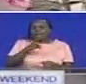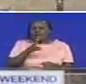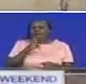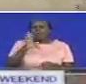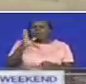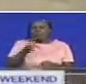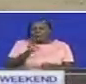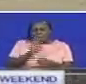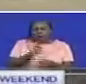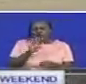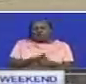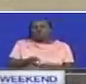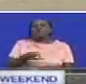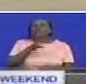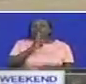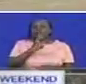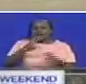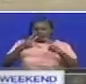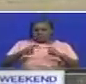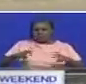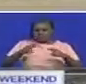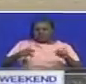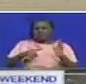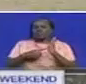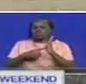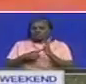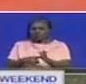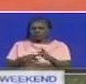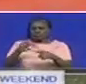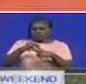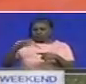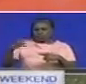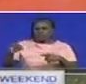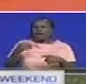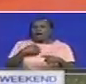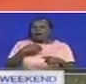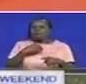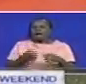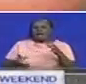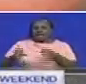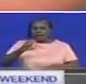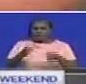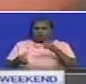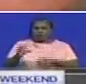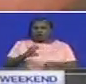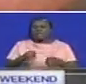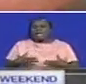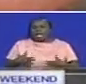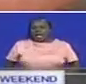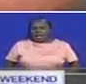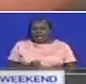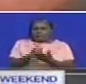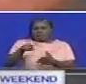water. Research shows that red-colored fruits and vegetables contain chemicals that help your body fight many